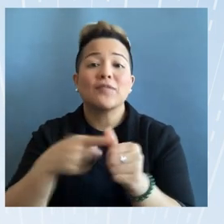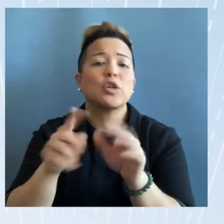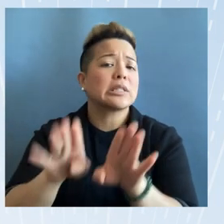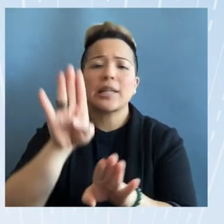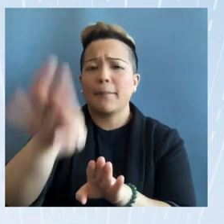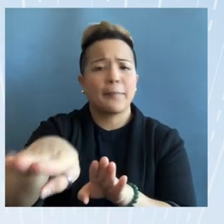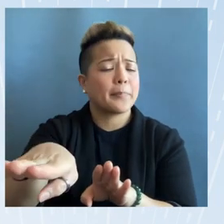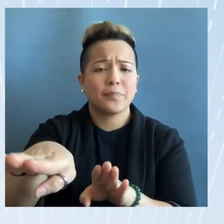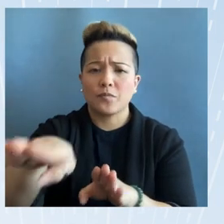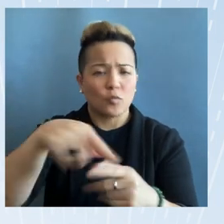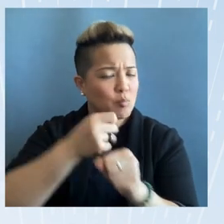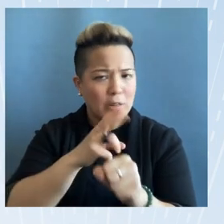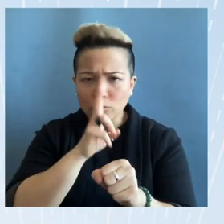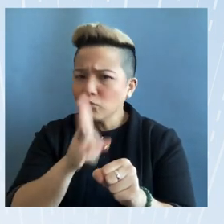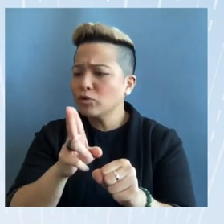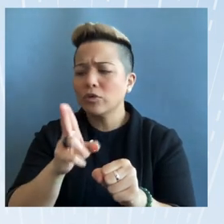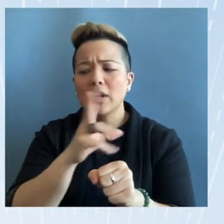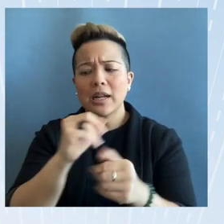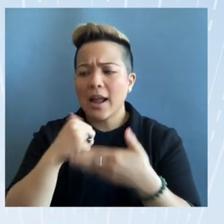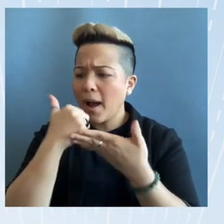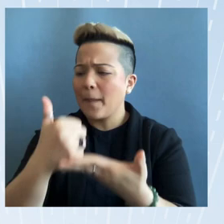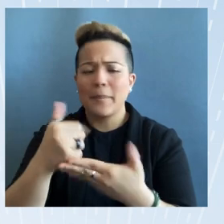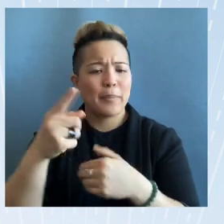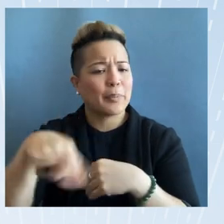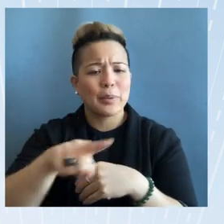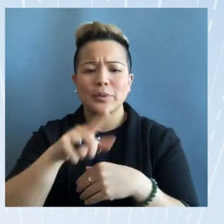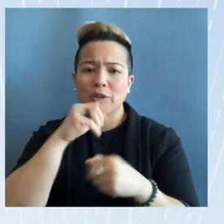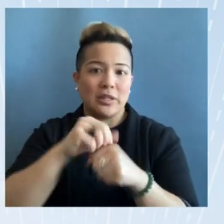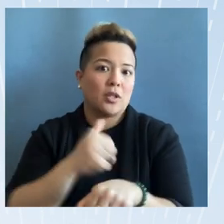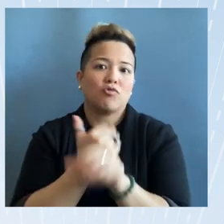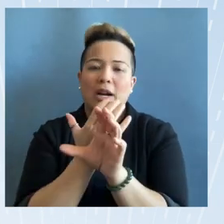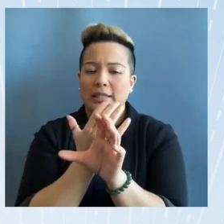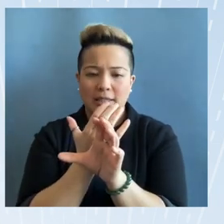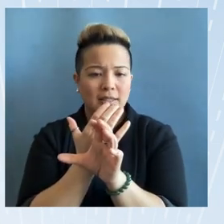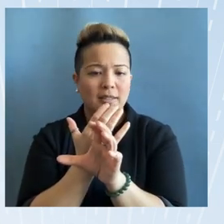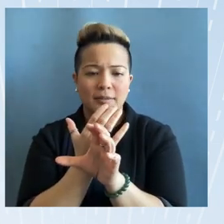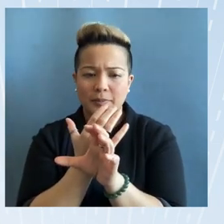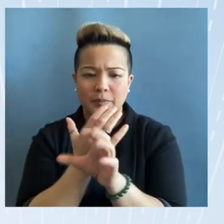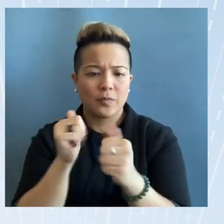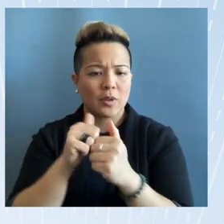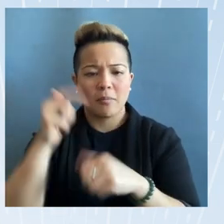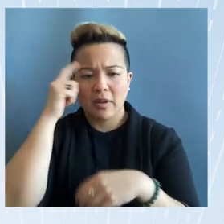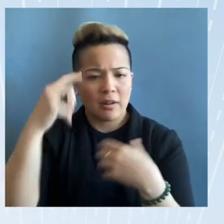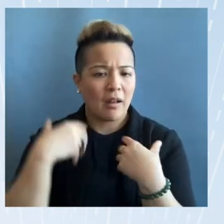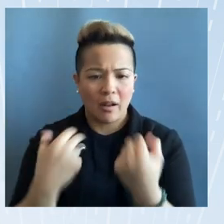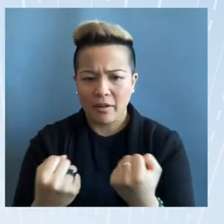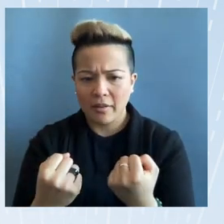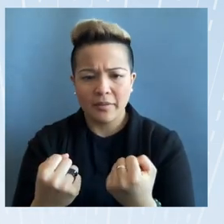into ensuring and helping those that are in crisis with mental health.